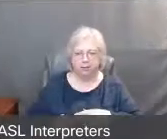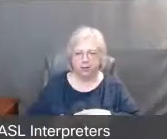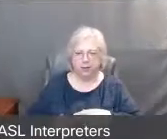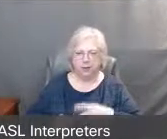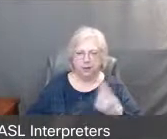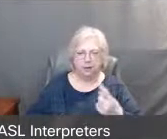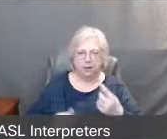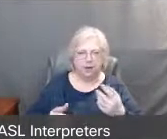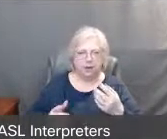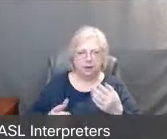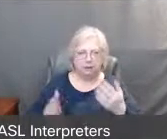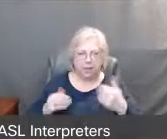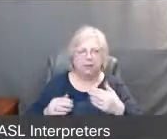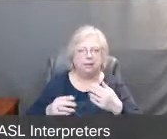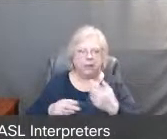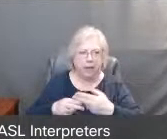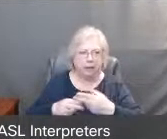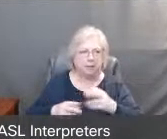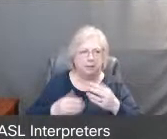Brittany Naper.